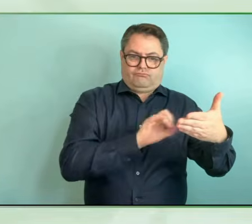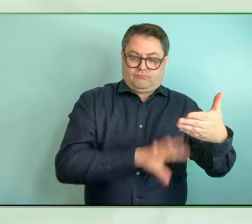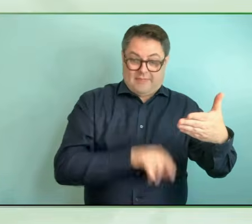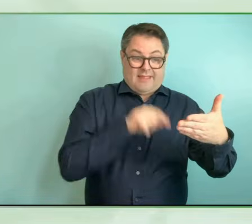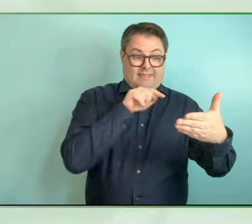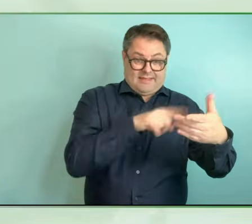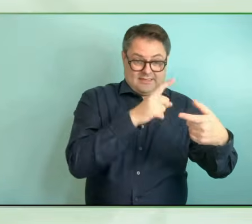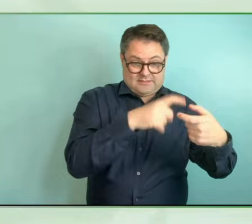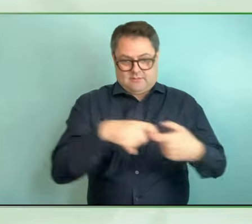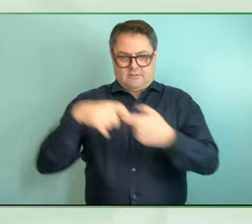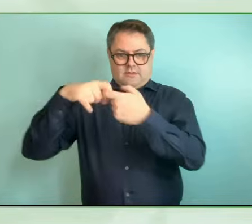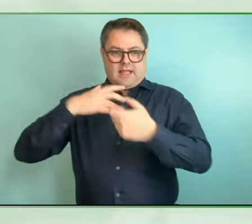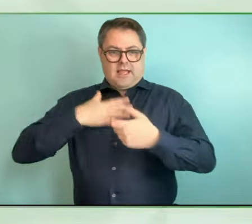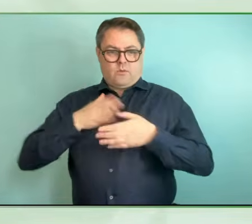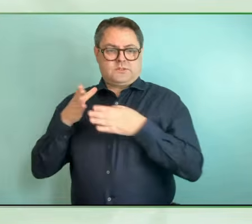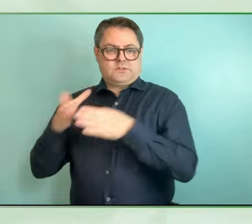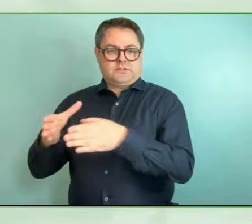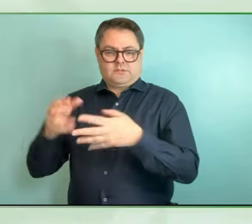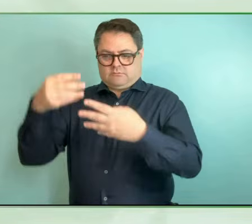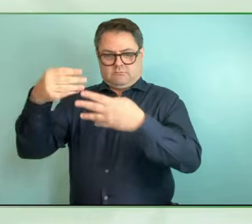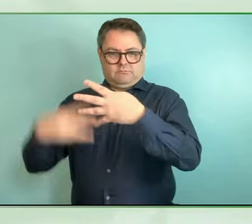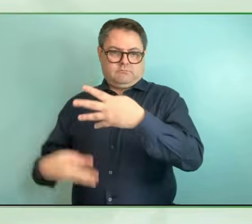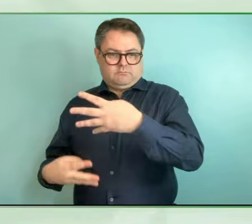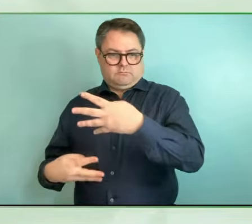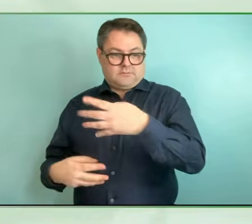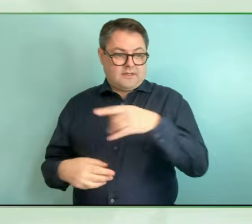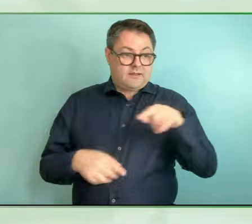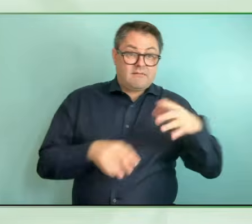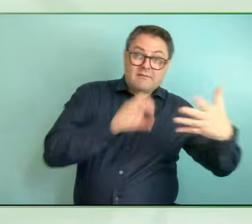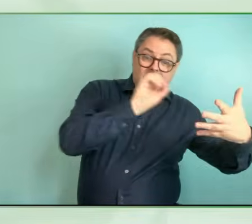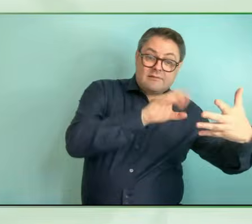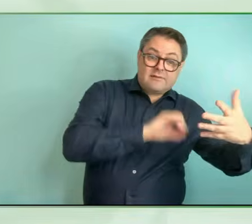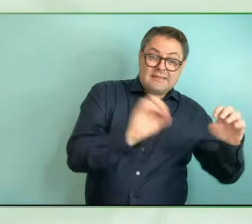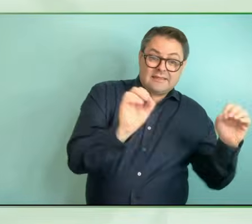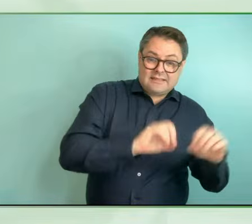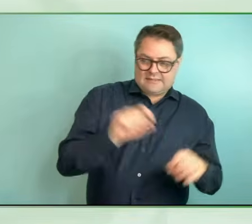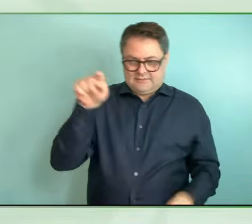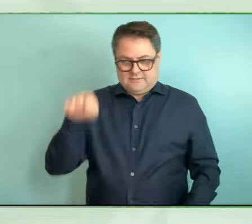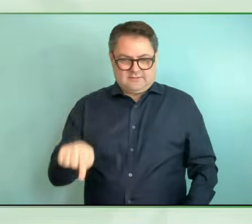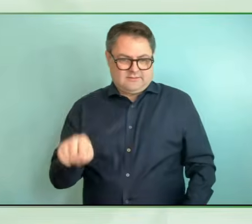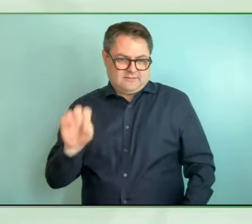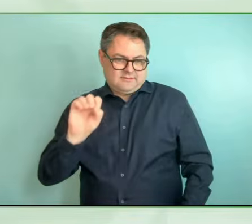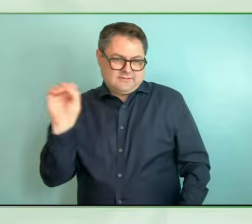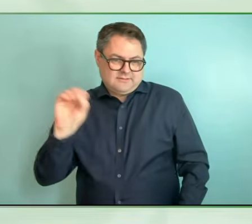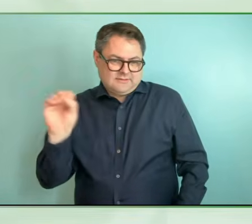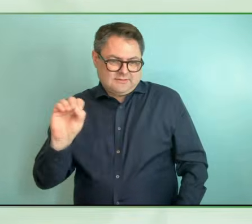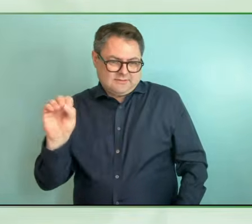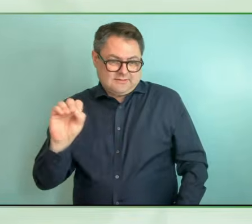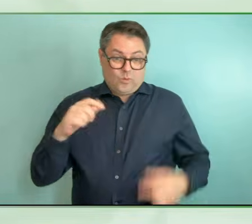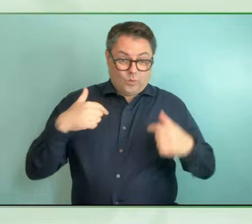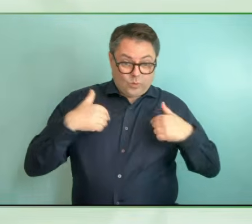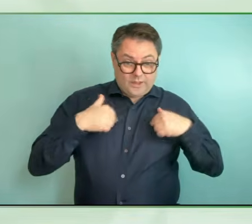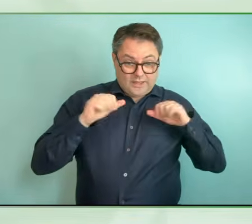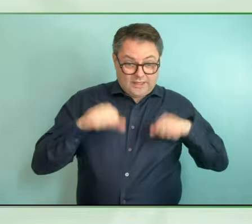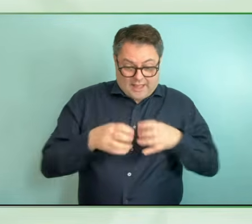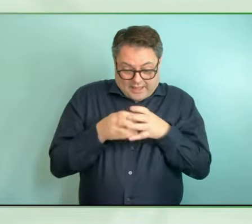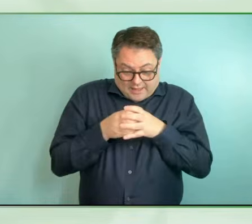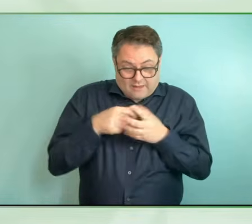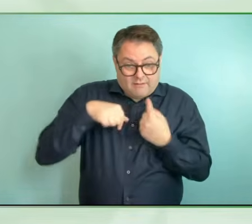what the attributes are of a place. So we couldn't, go around the whole of Germany and add